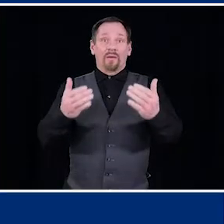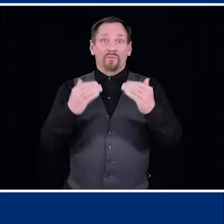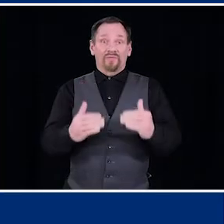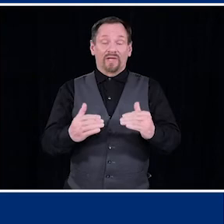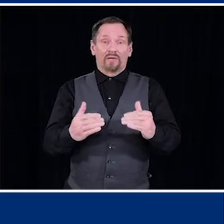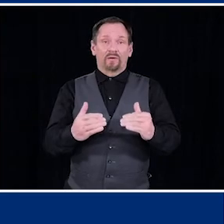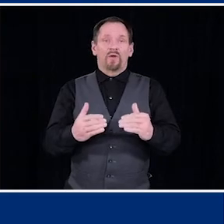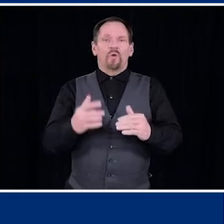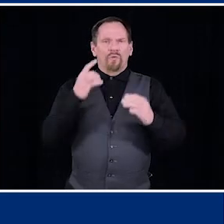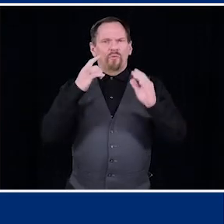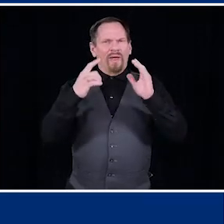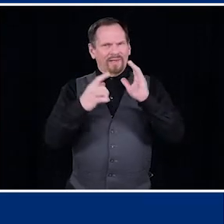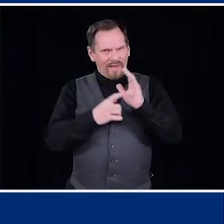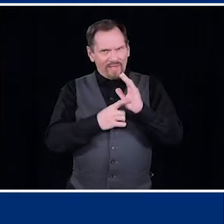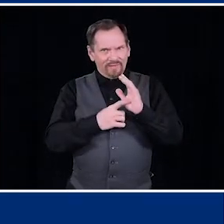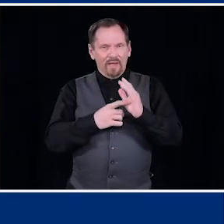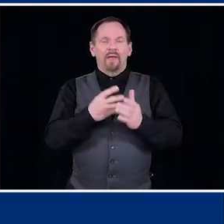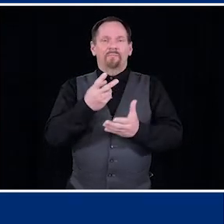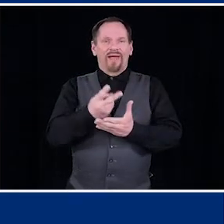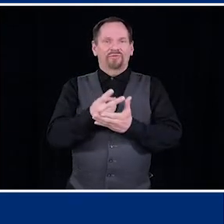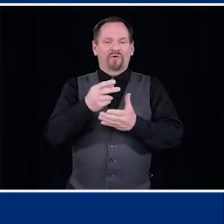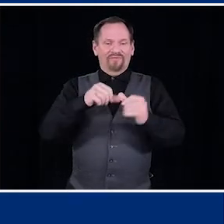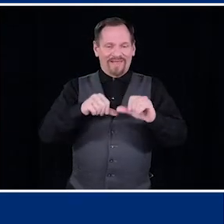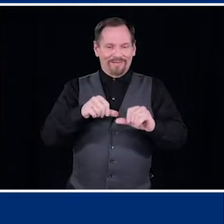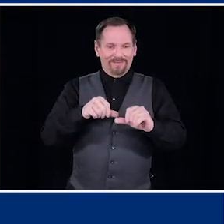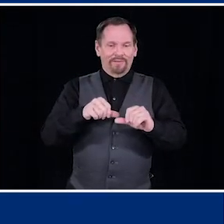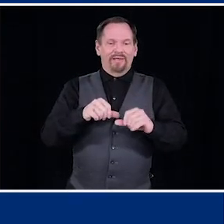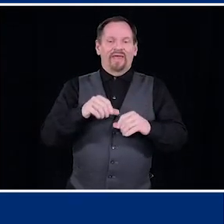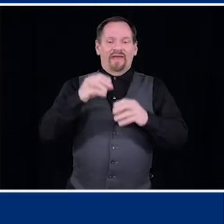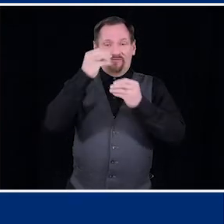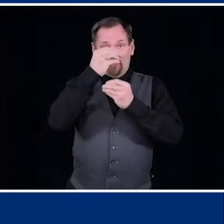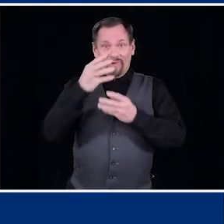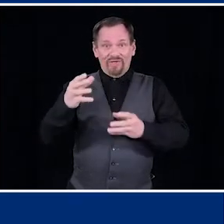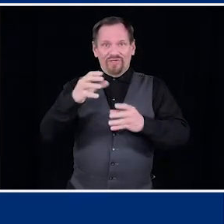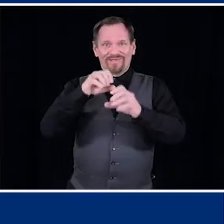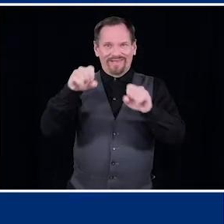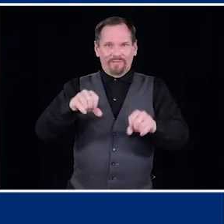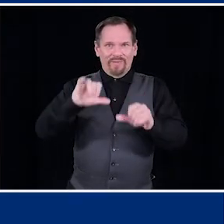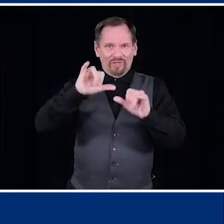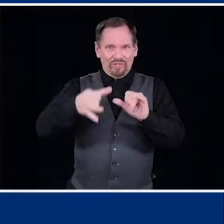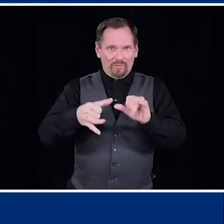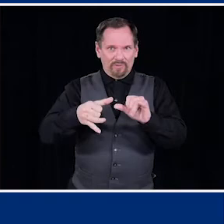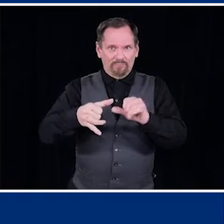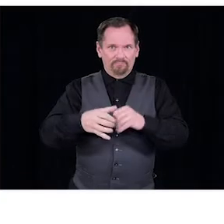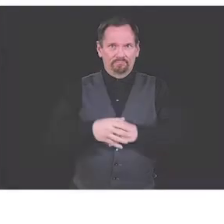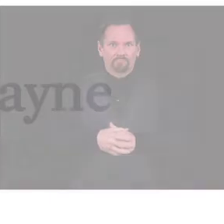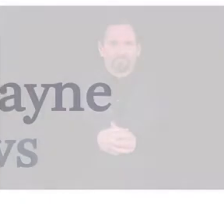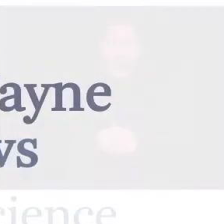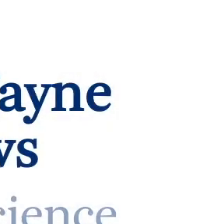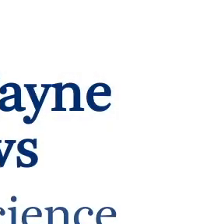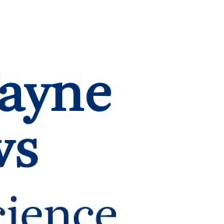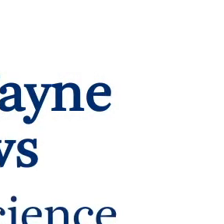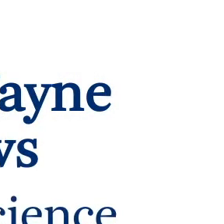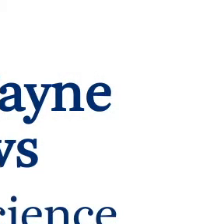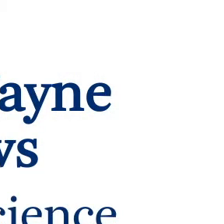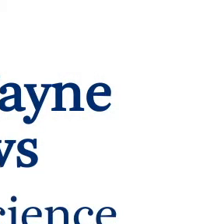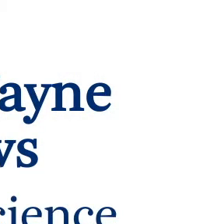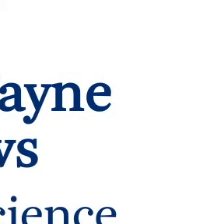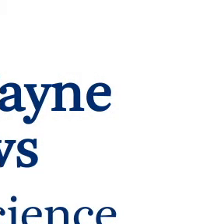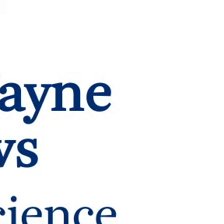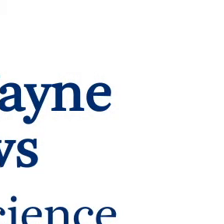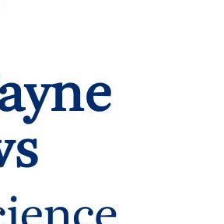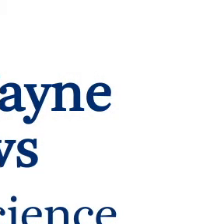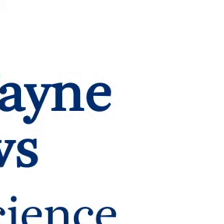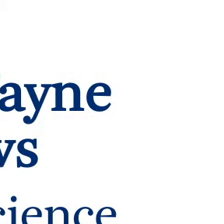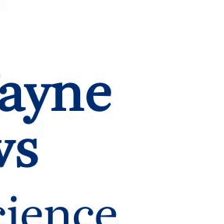Now we will proceed with the recognizing of the Master of Science in Information Systems Engineering. Joshua